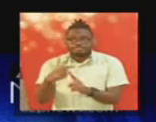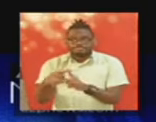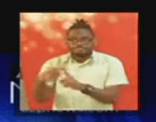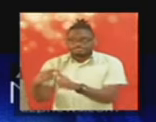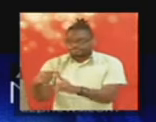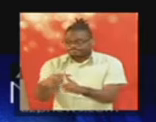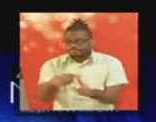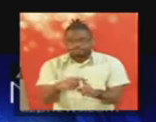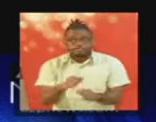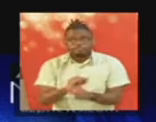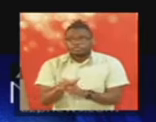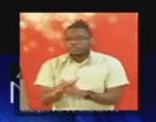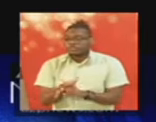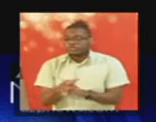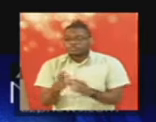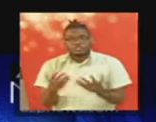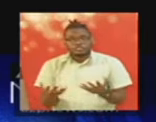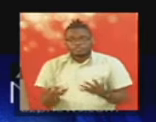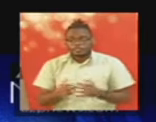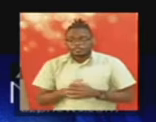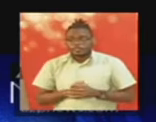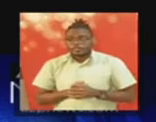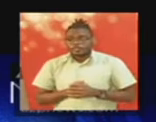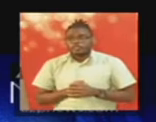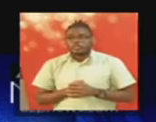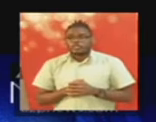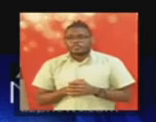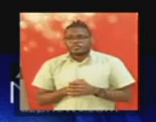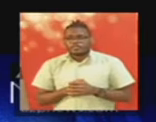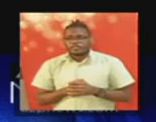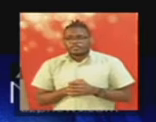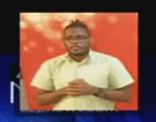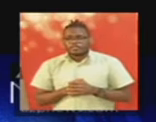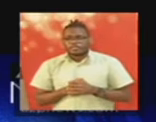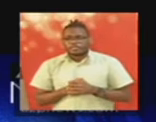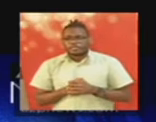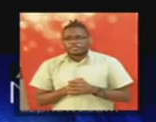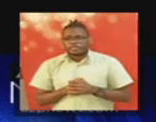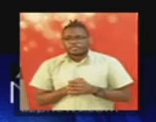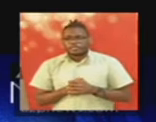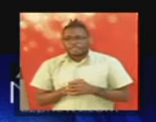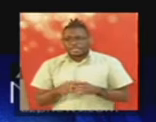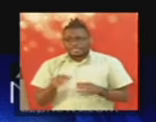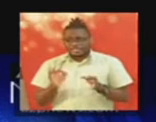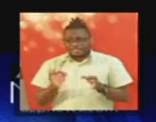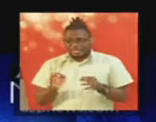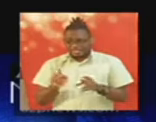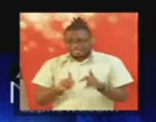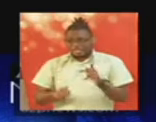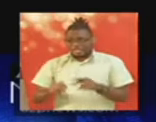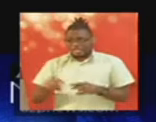diabetes and hypertension. Is it that makes them more susceptible to